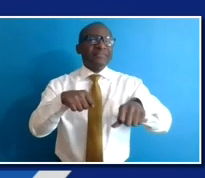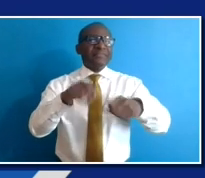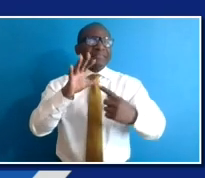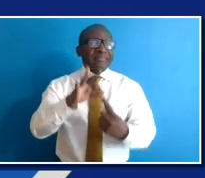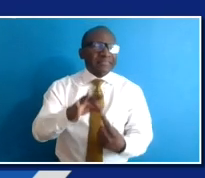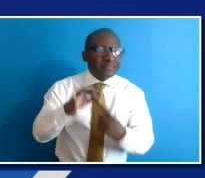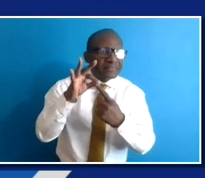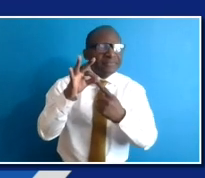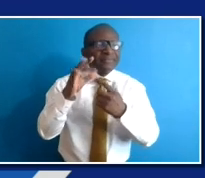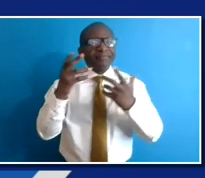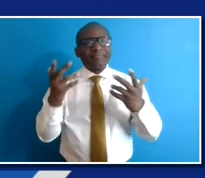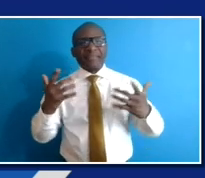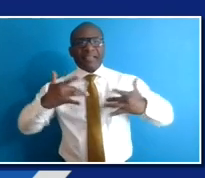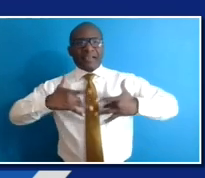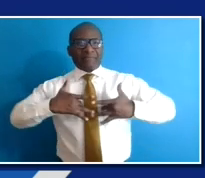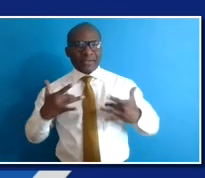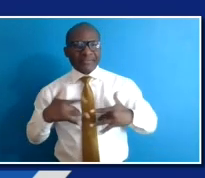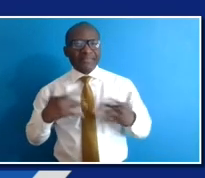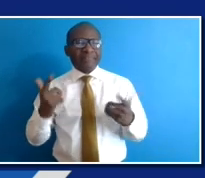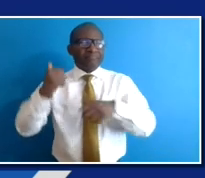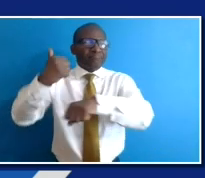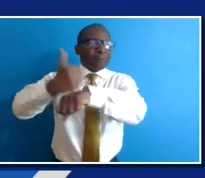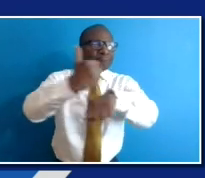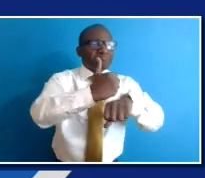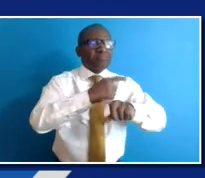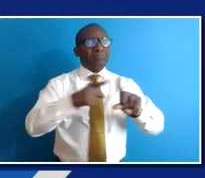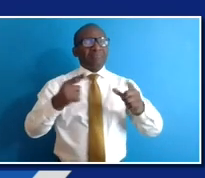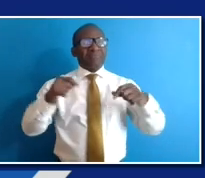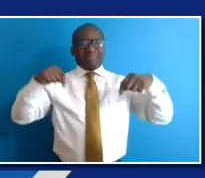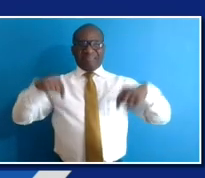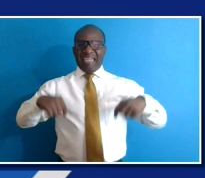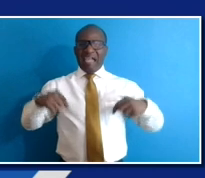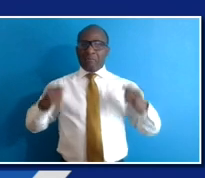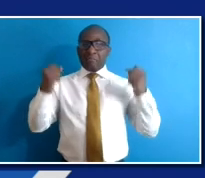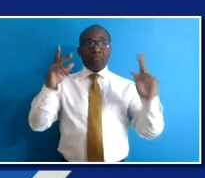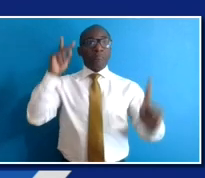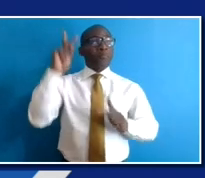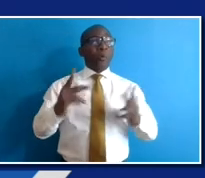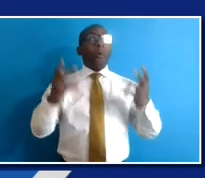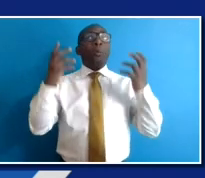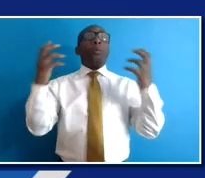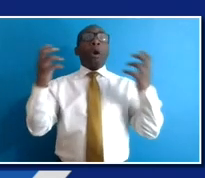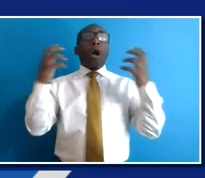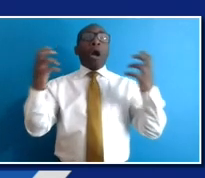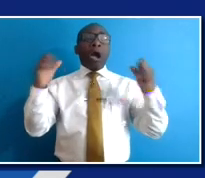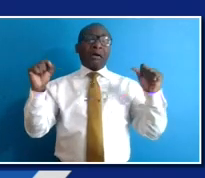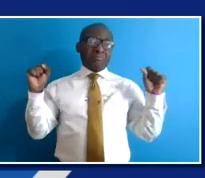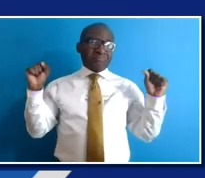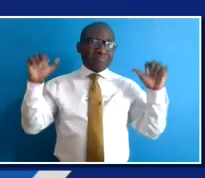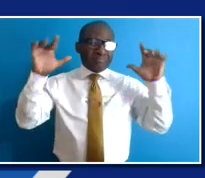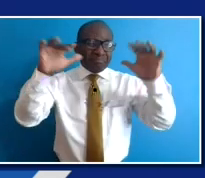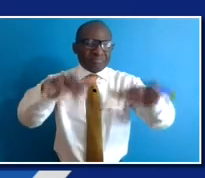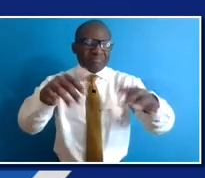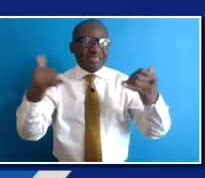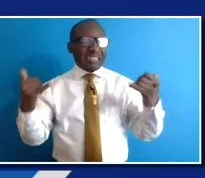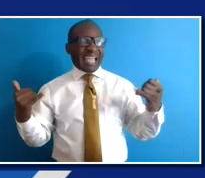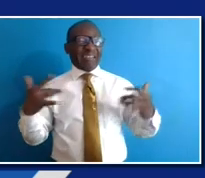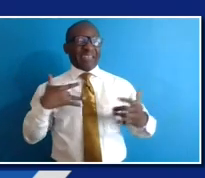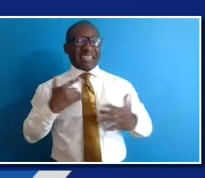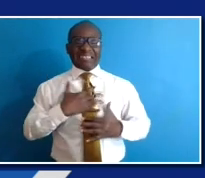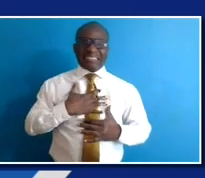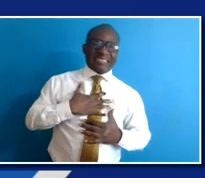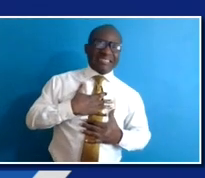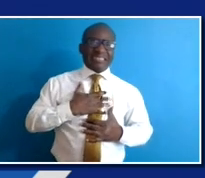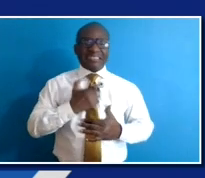at such a time when things are very difficult. We've also had begun a Ribbons of Remembrance program